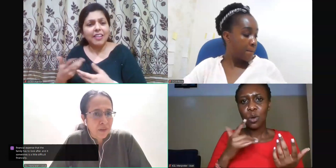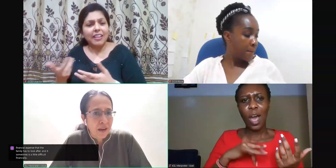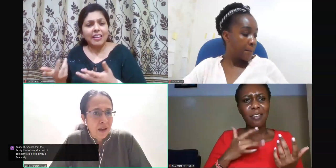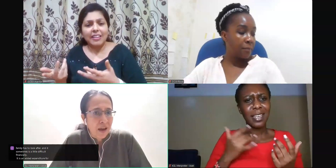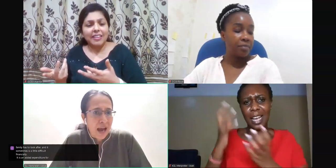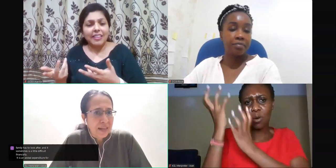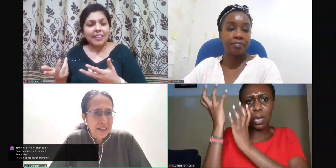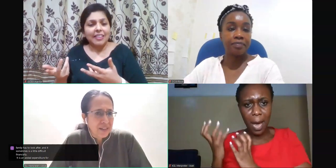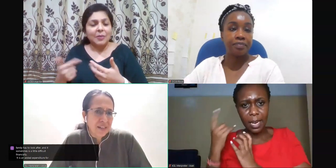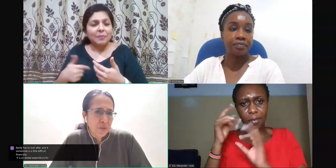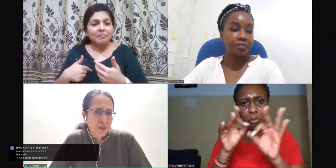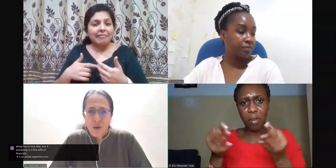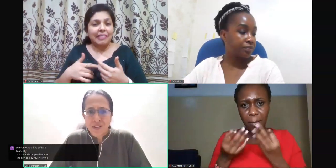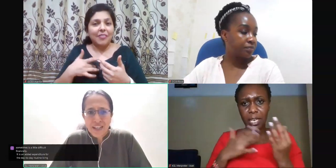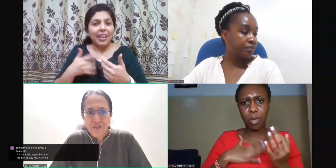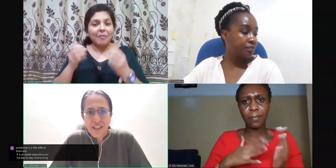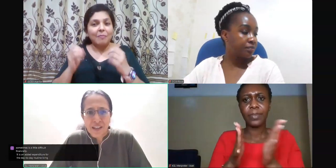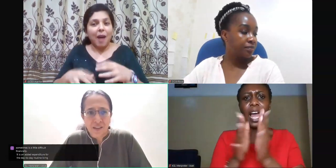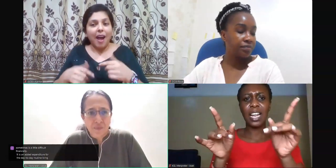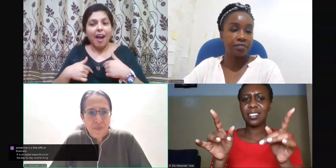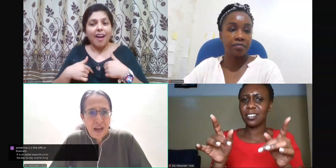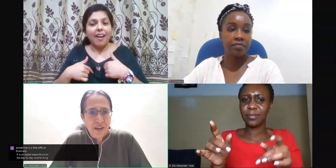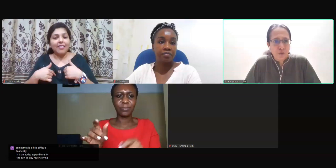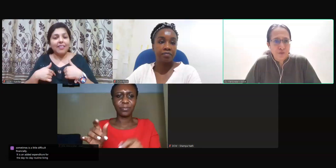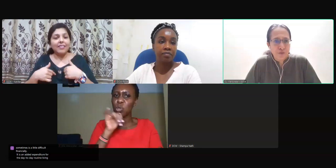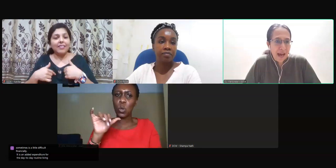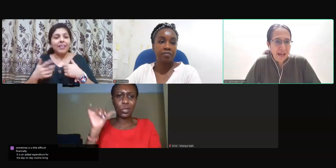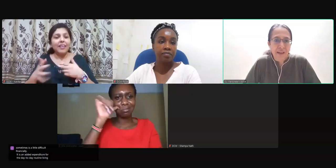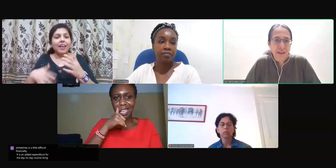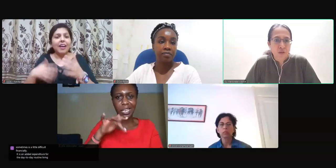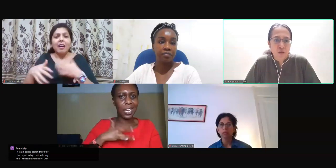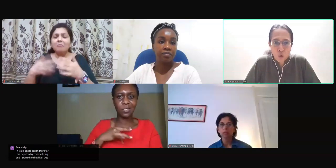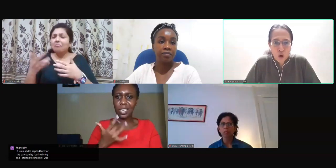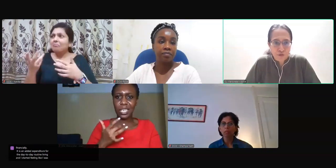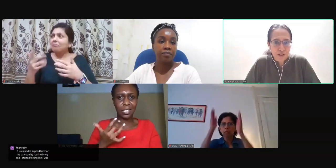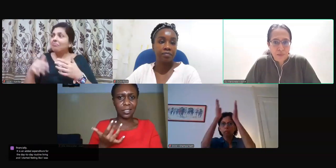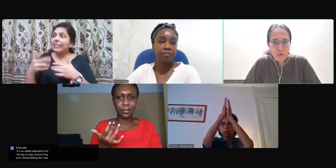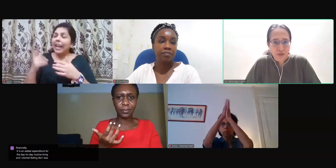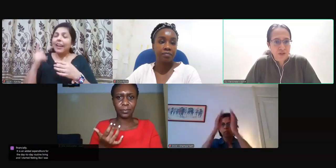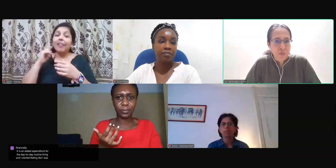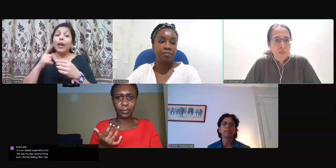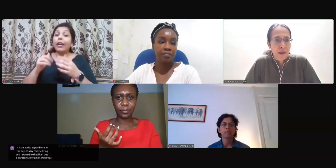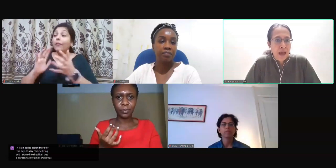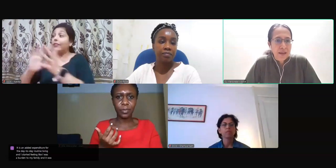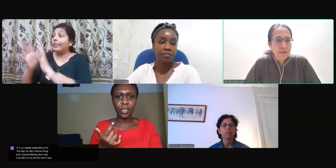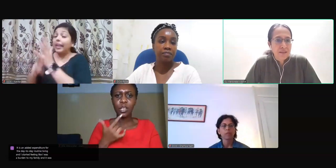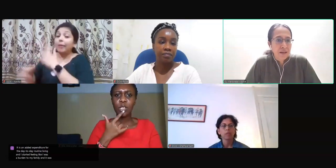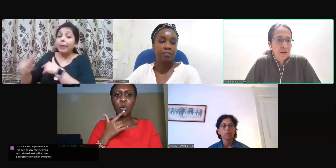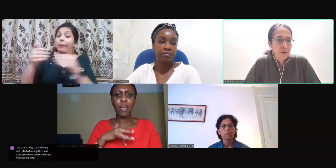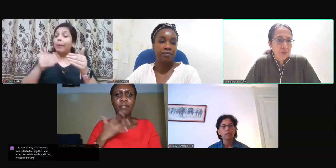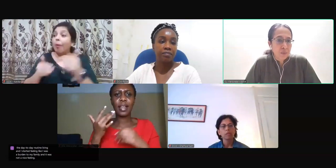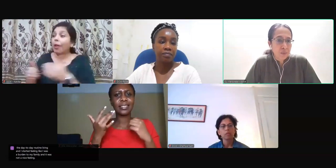family. And it was not a nice feeling. I would feel bad so often about it.